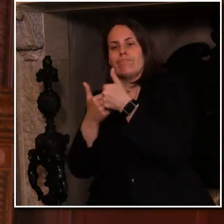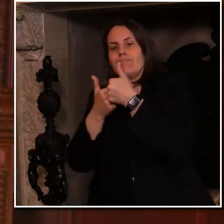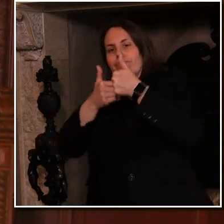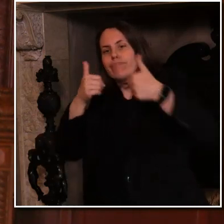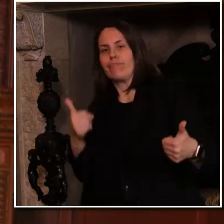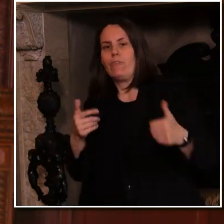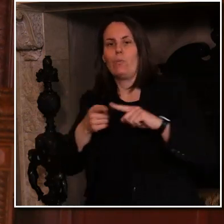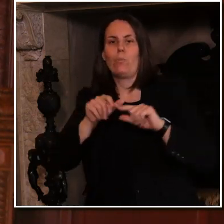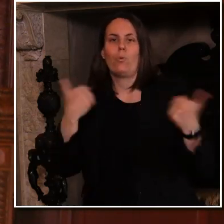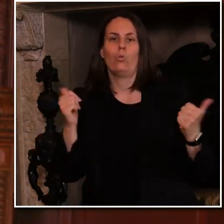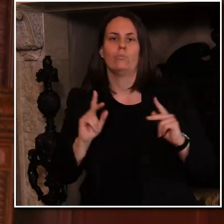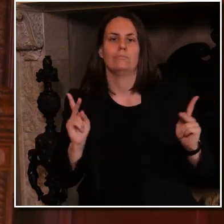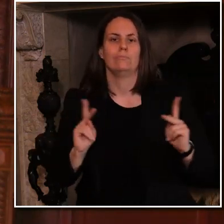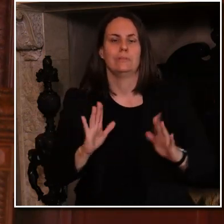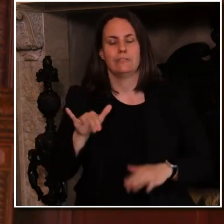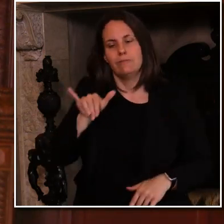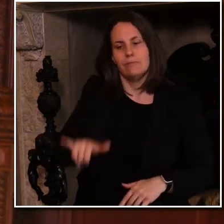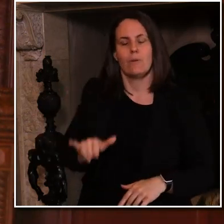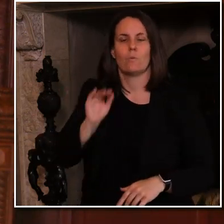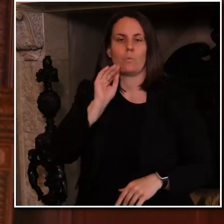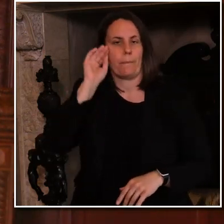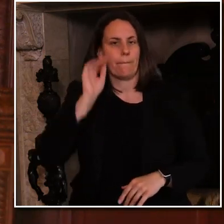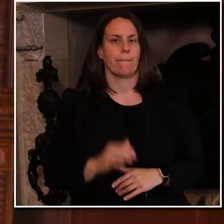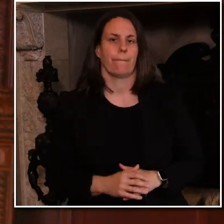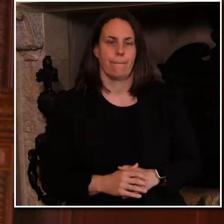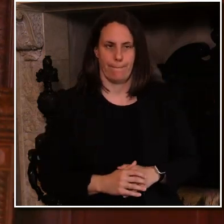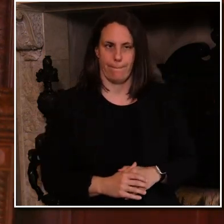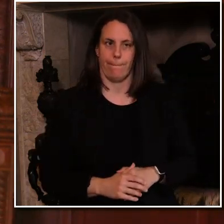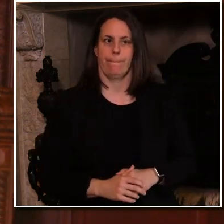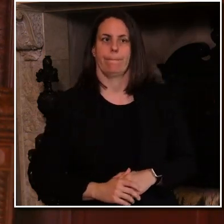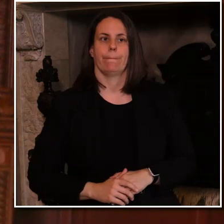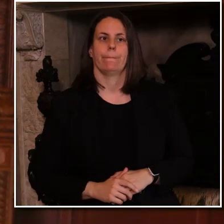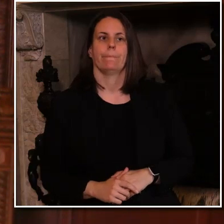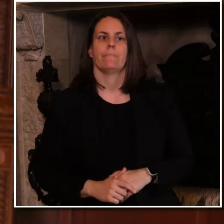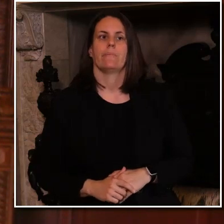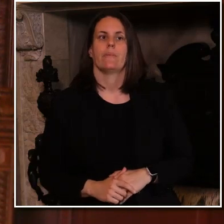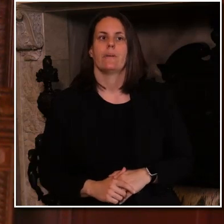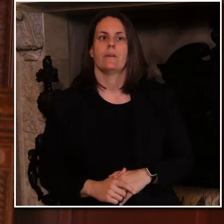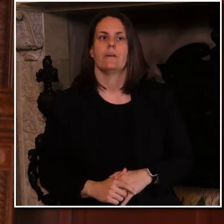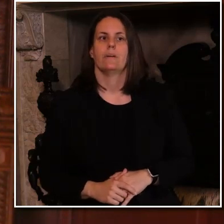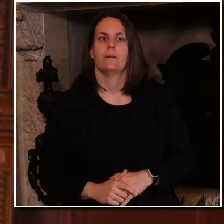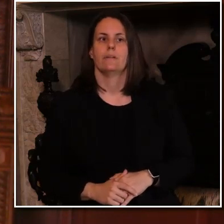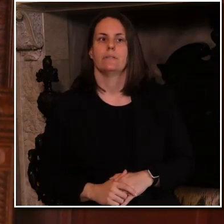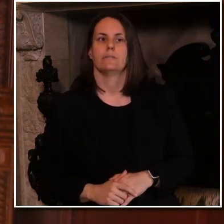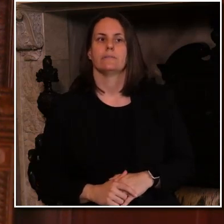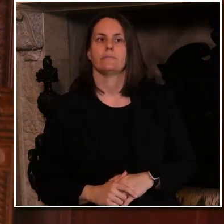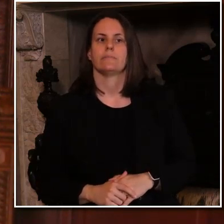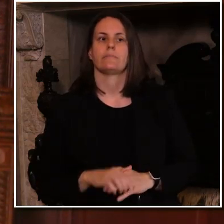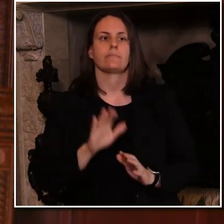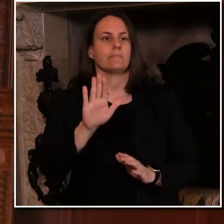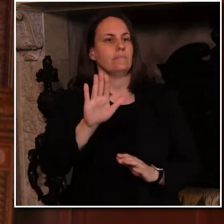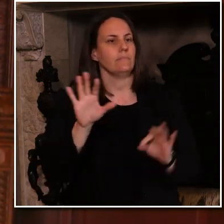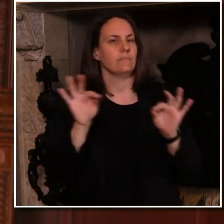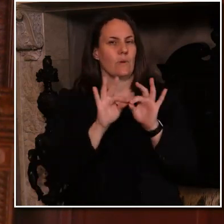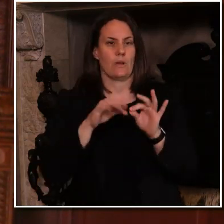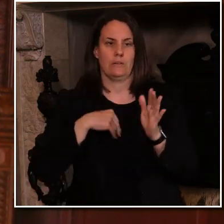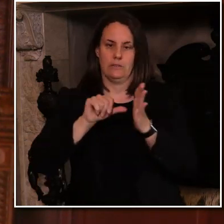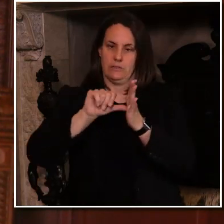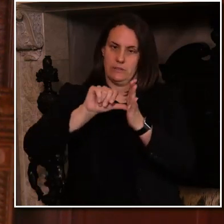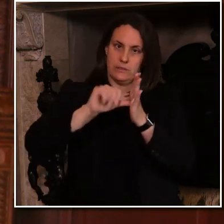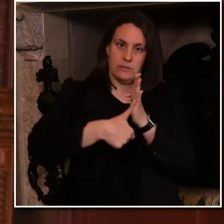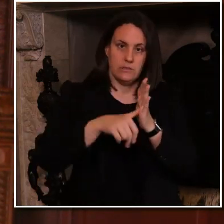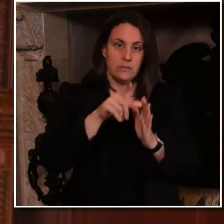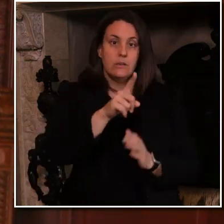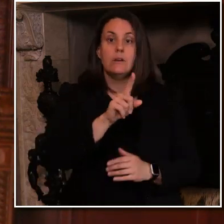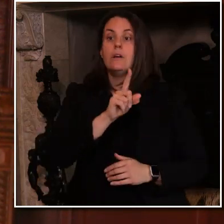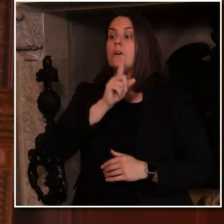Really anyone who with any respiratory symptoms should be staying home from work and trying to work with their providers about whether to be tested. That's really the most important thing for